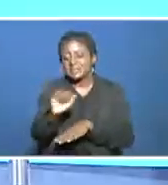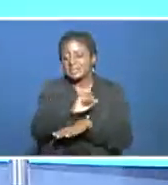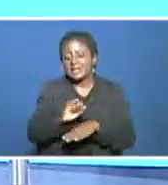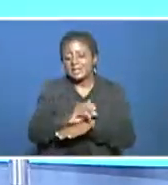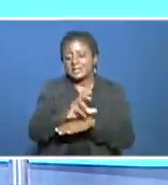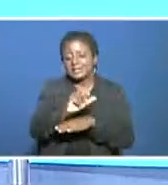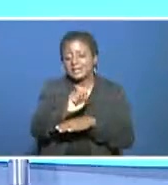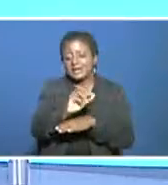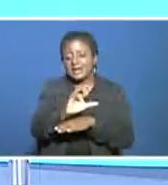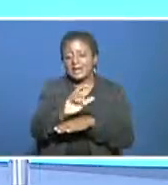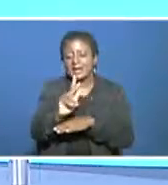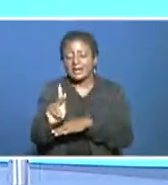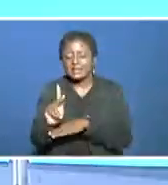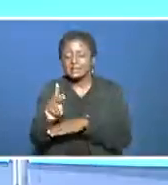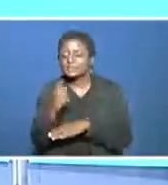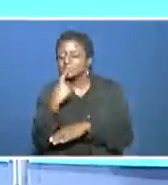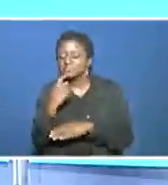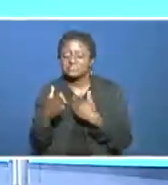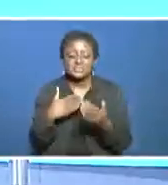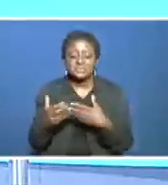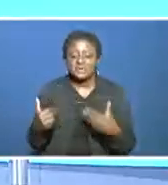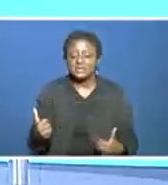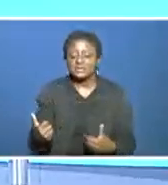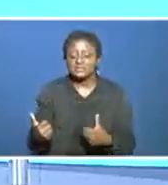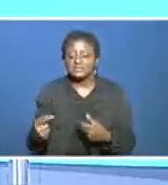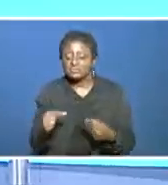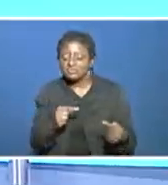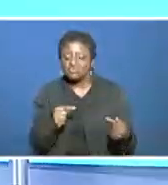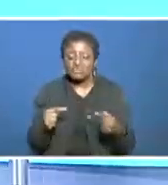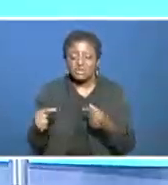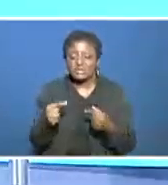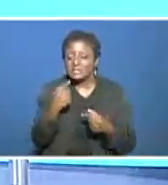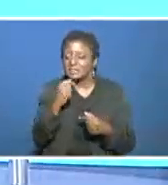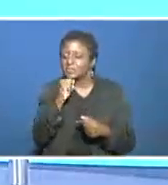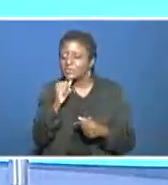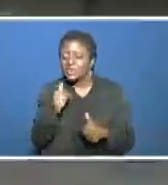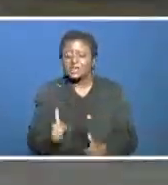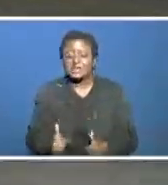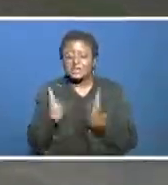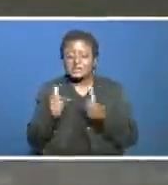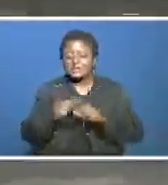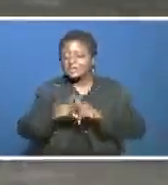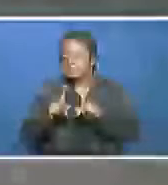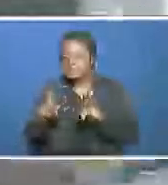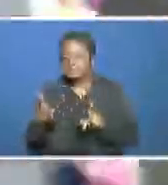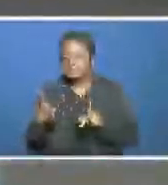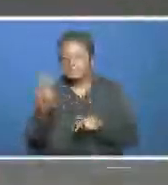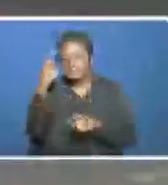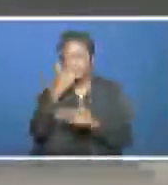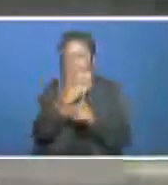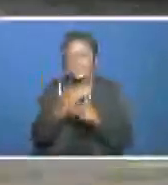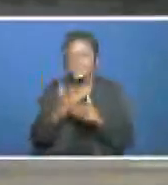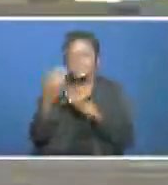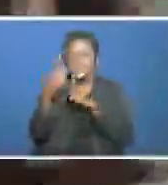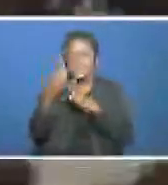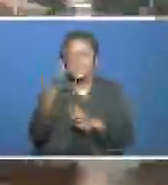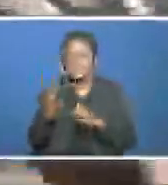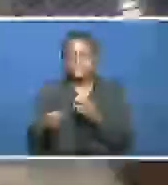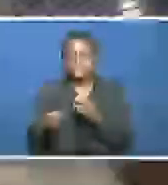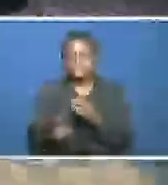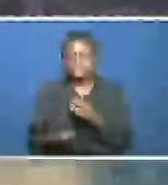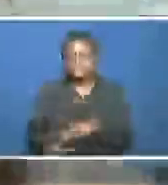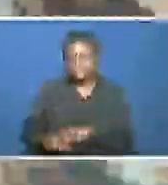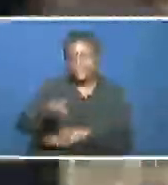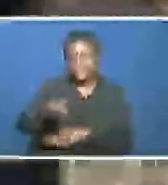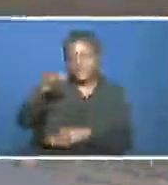the struggles, say they wouldn't live their life any other way. For some Bahamians, growing up on the family island